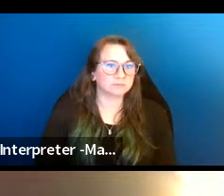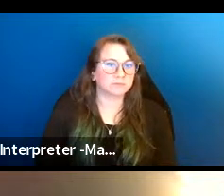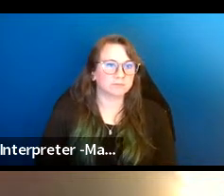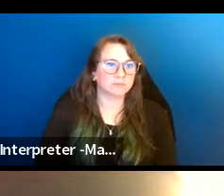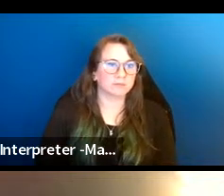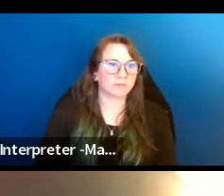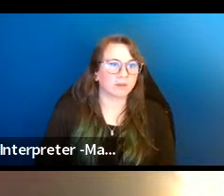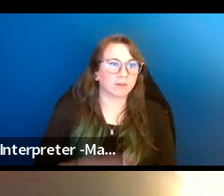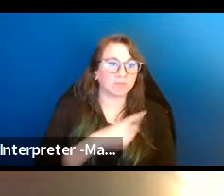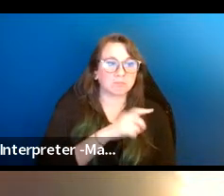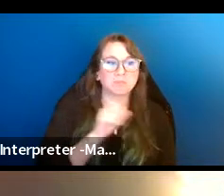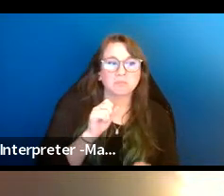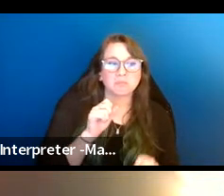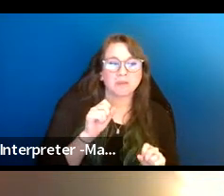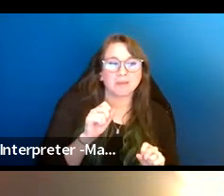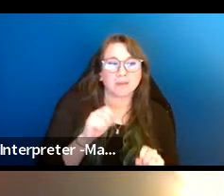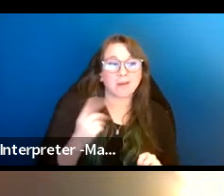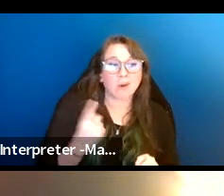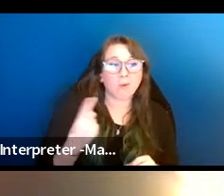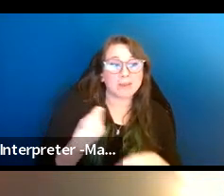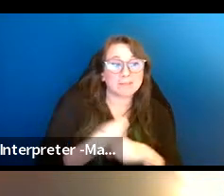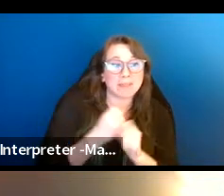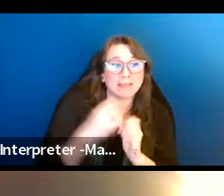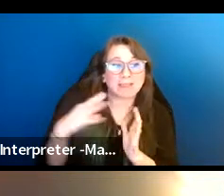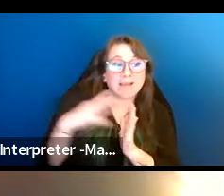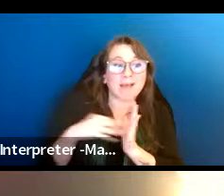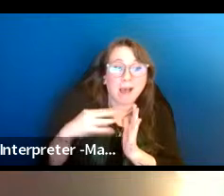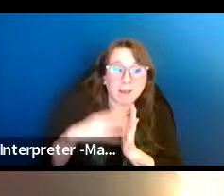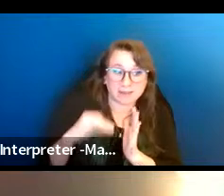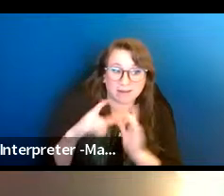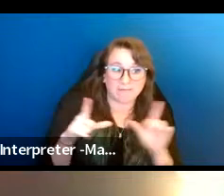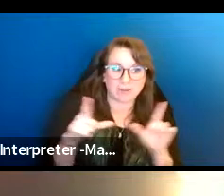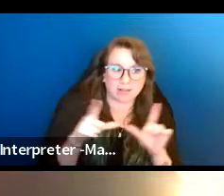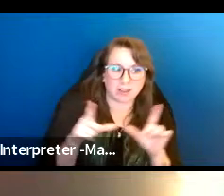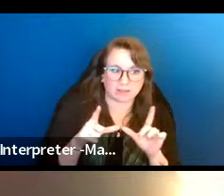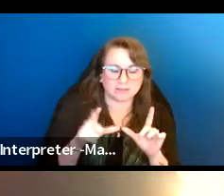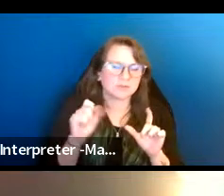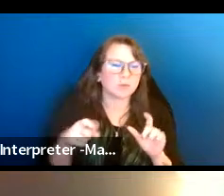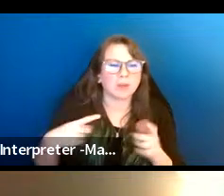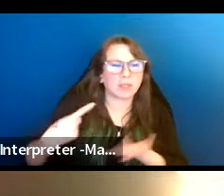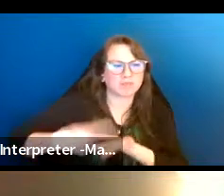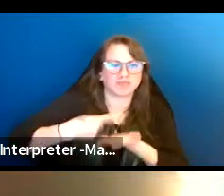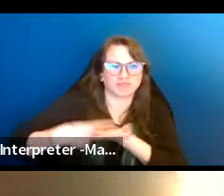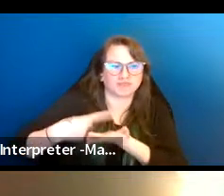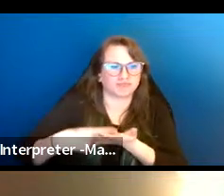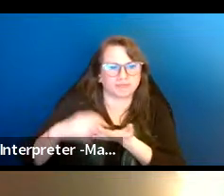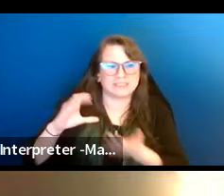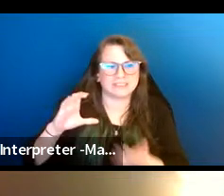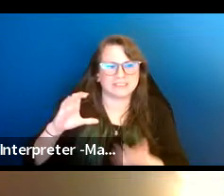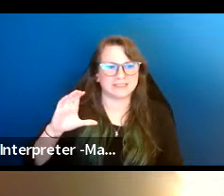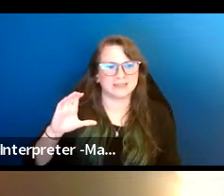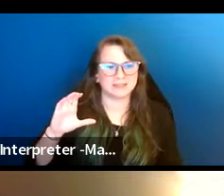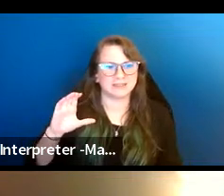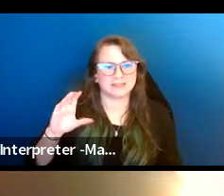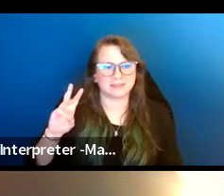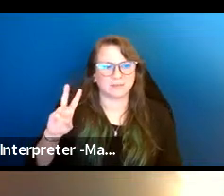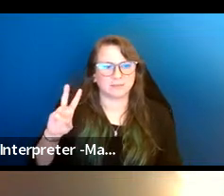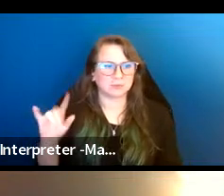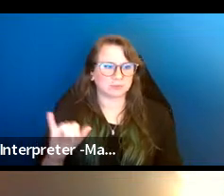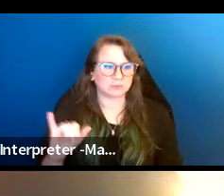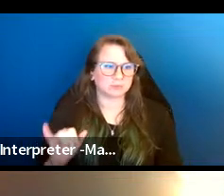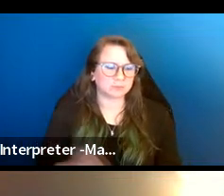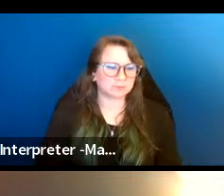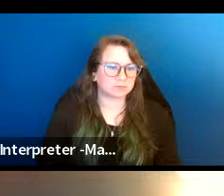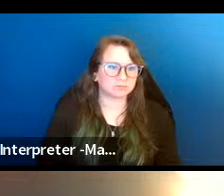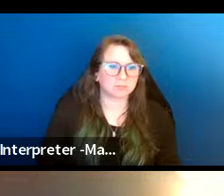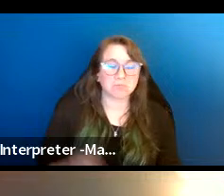could always require, like, we could make a copy of their license or something. We can hash this out in the COW too. Got it. I